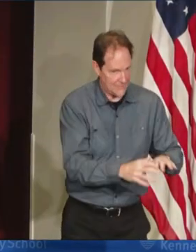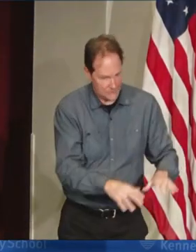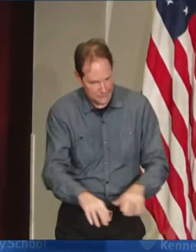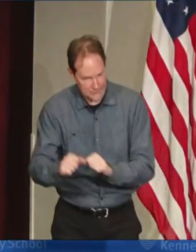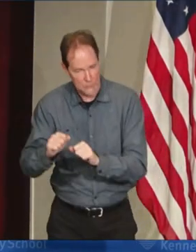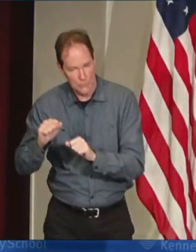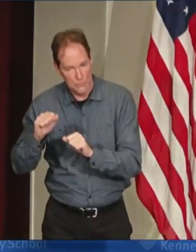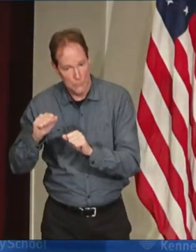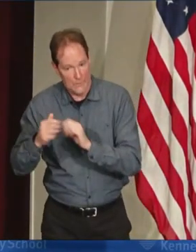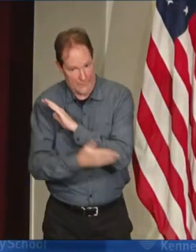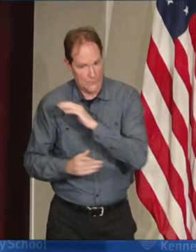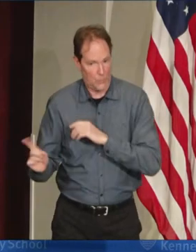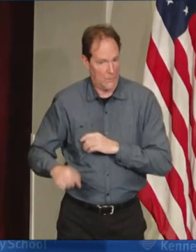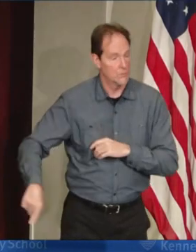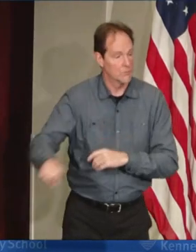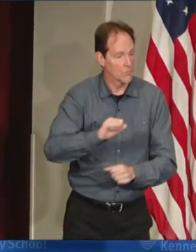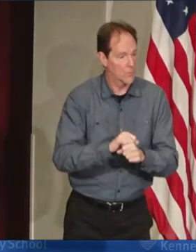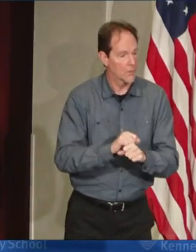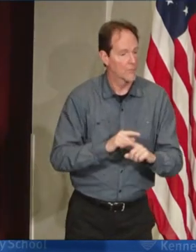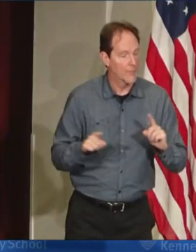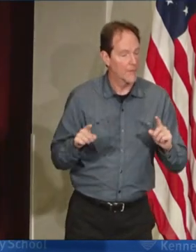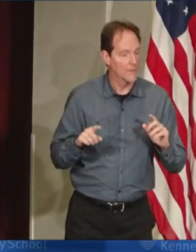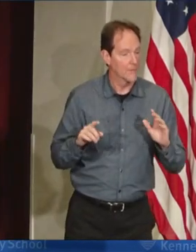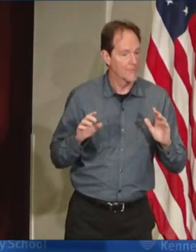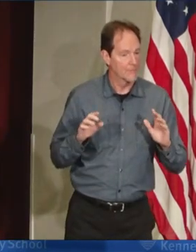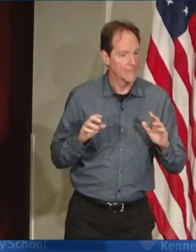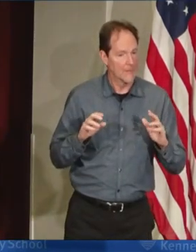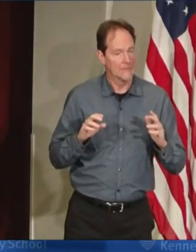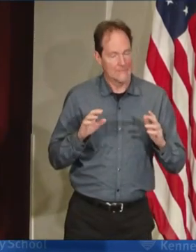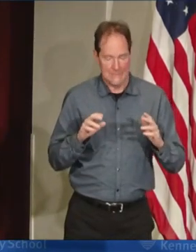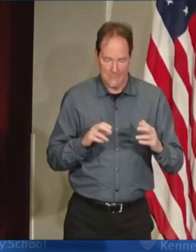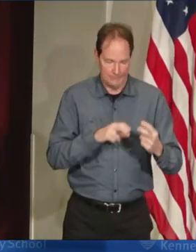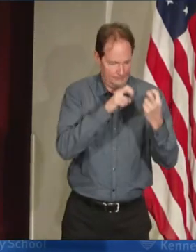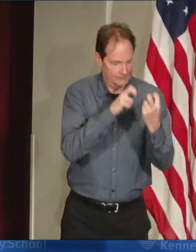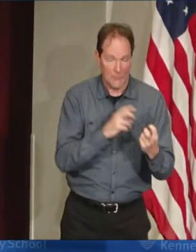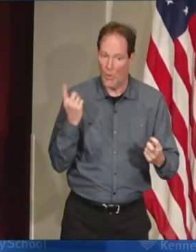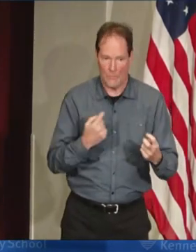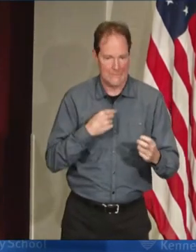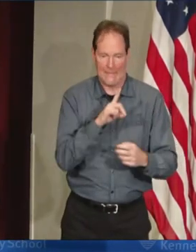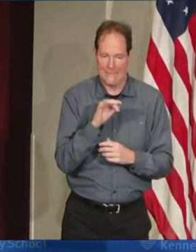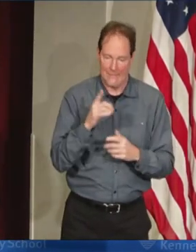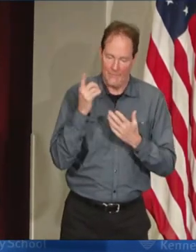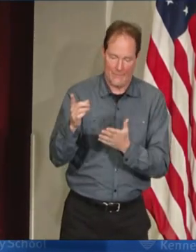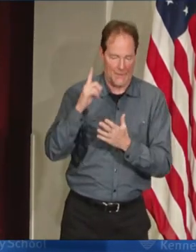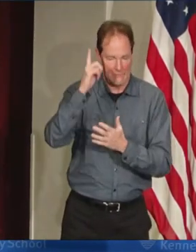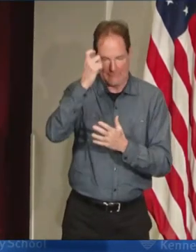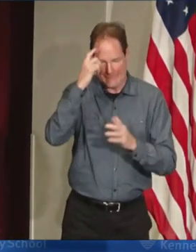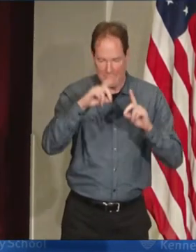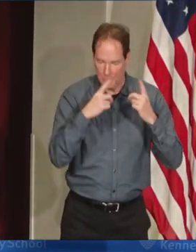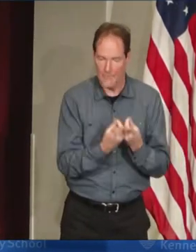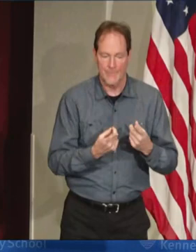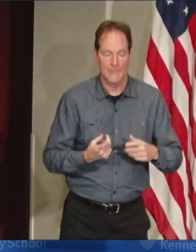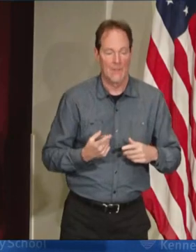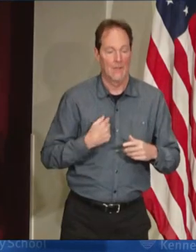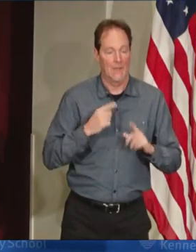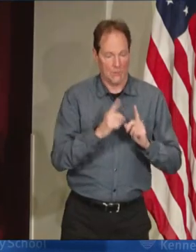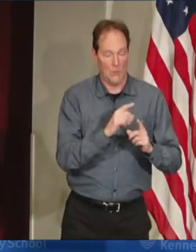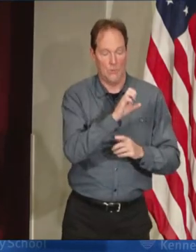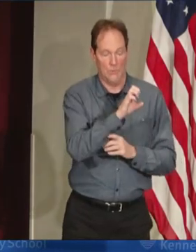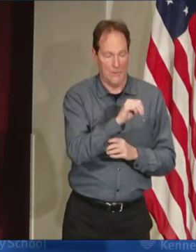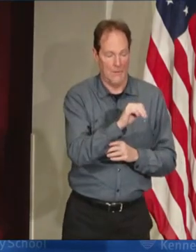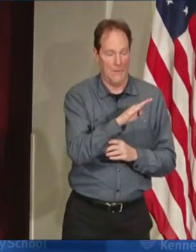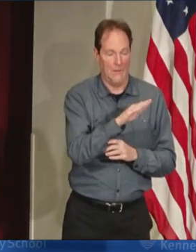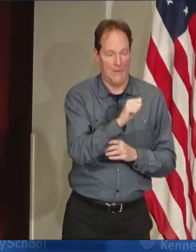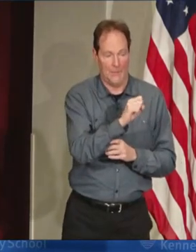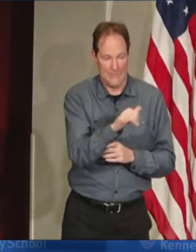you're working in. But sitting down, and I always did this when I was at State, when I went to the embassies, there had to be